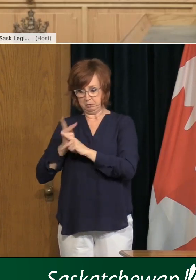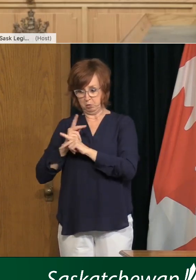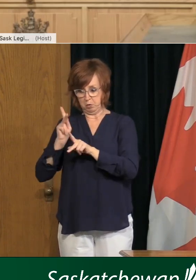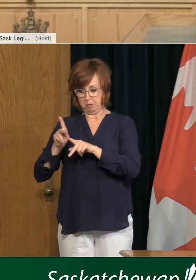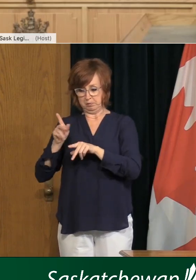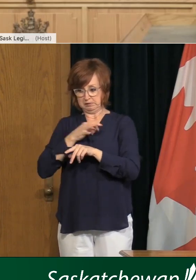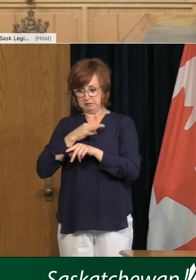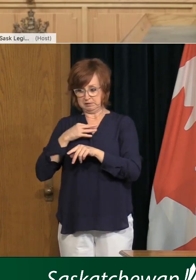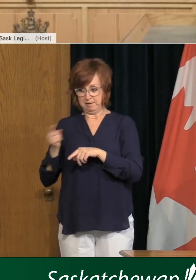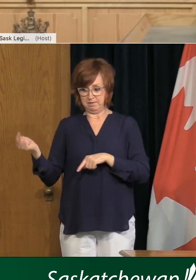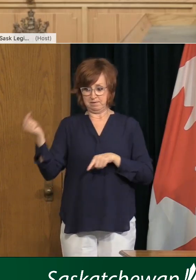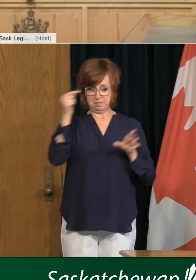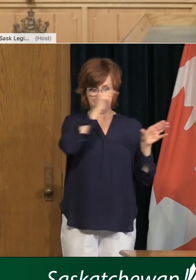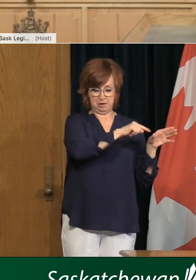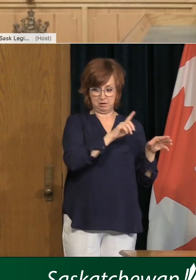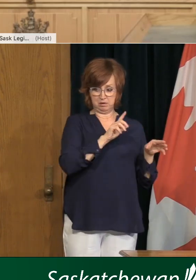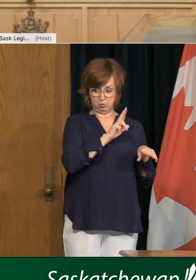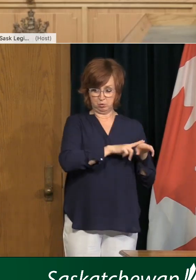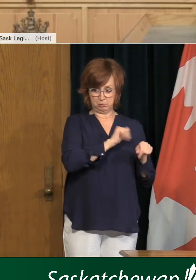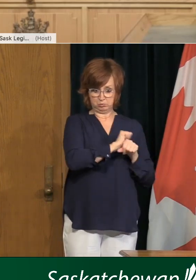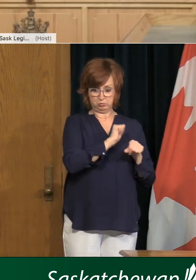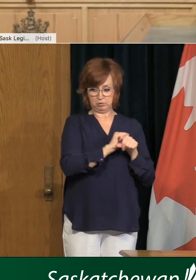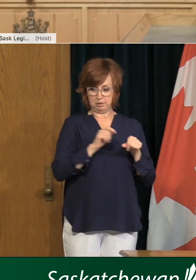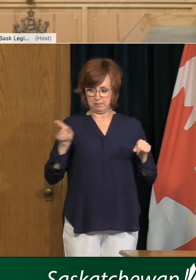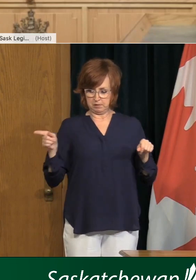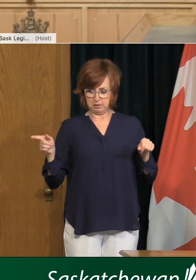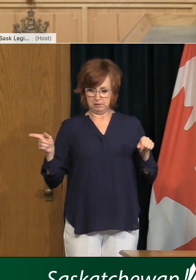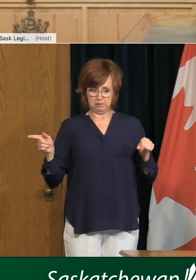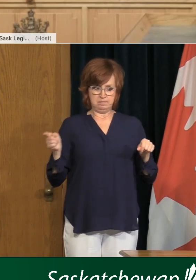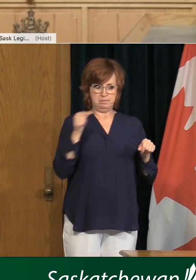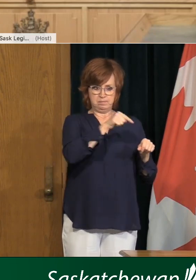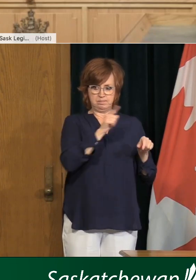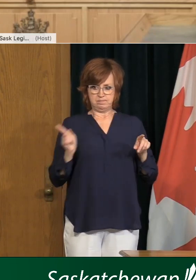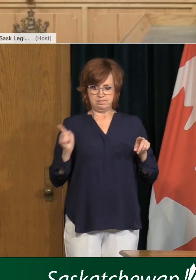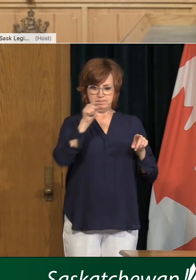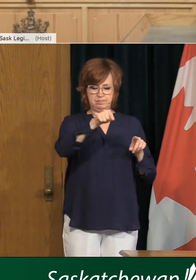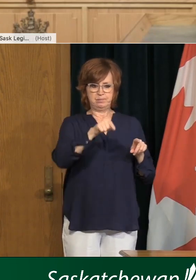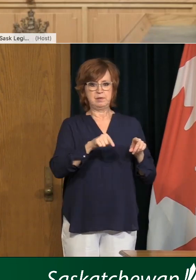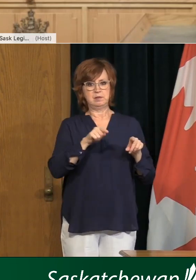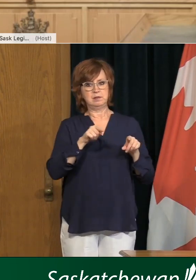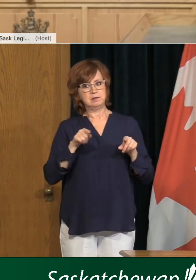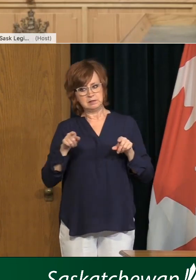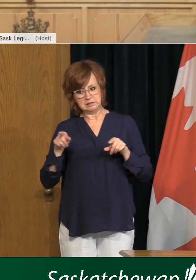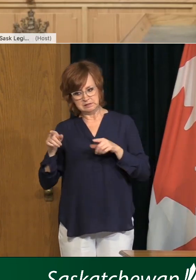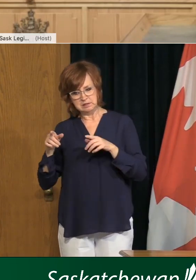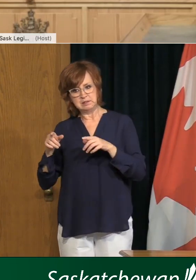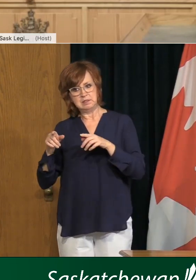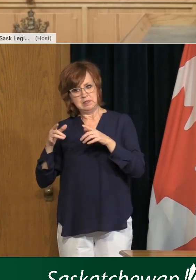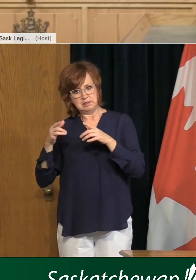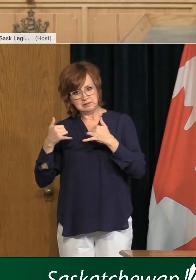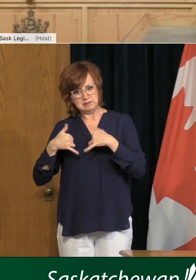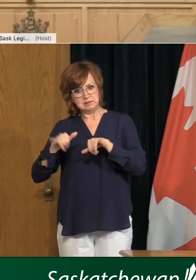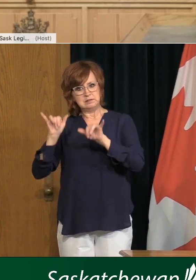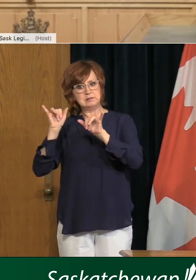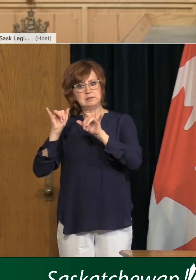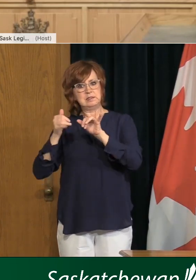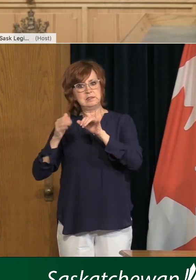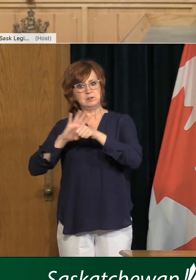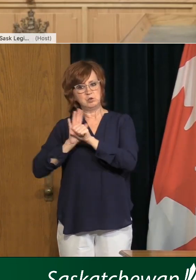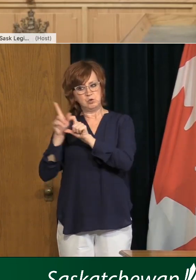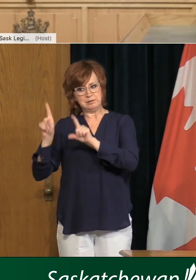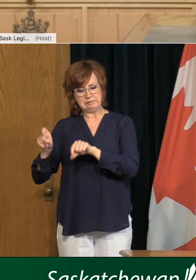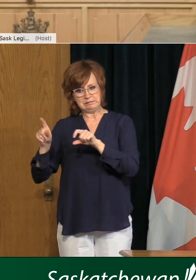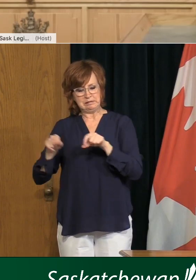the capacity to perform COVID-19 testing while the service resumption plan continues. As part